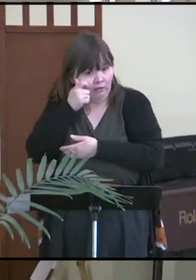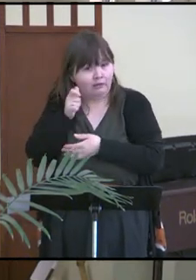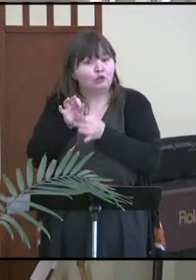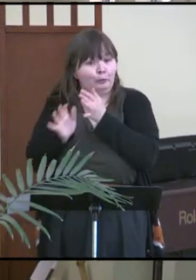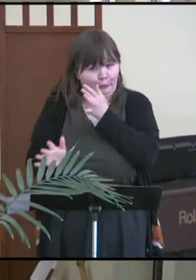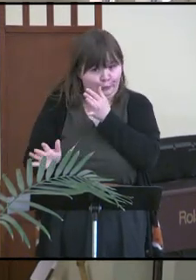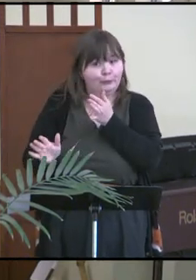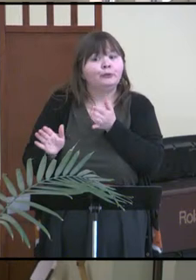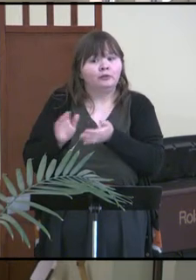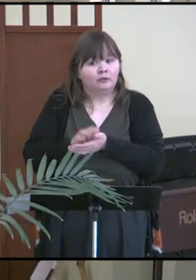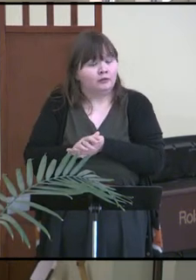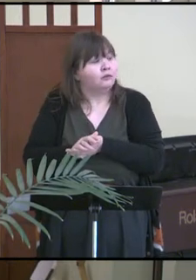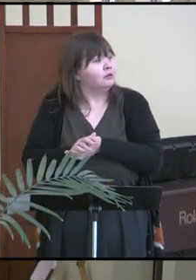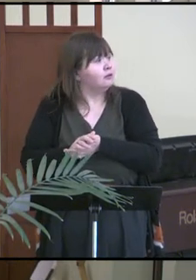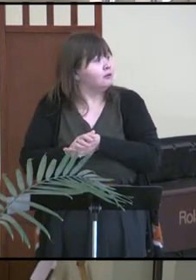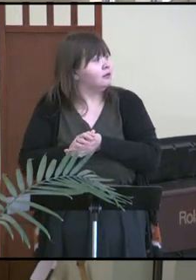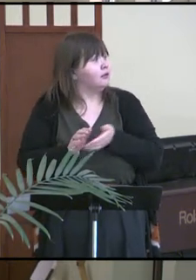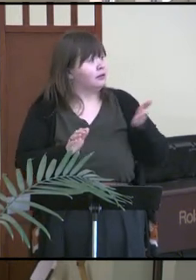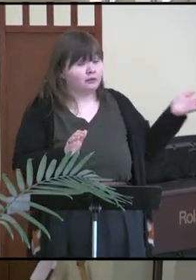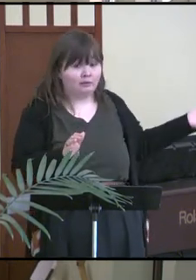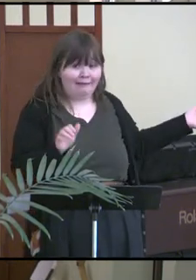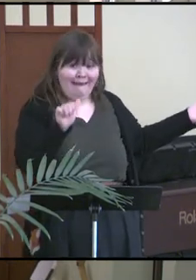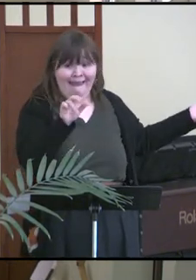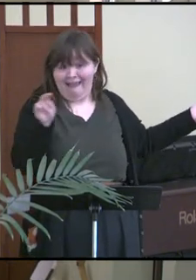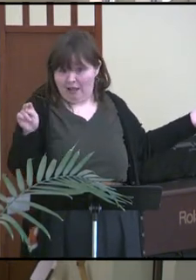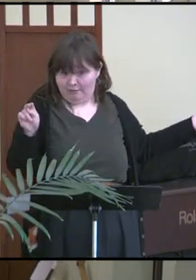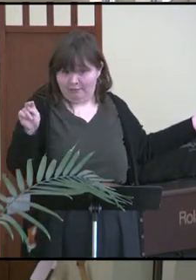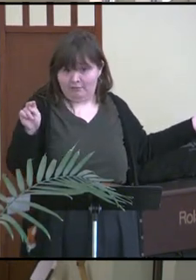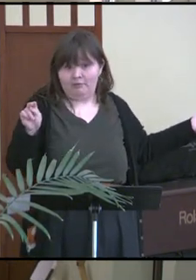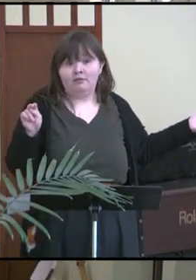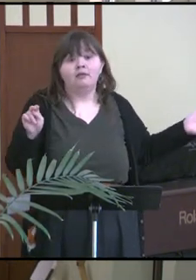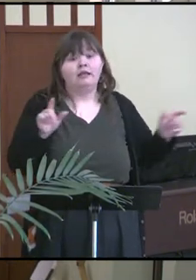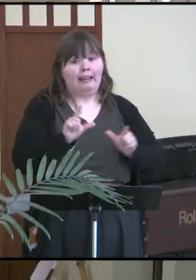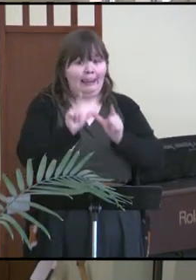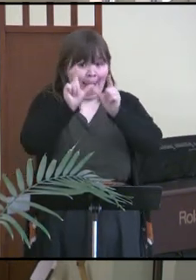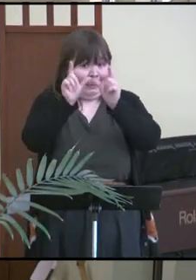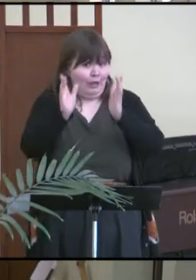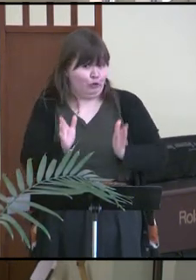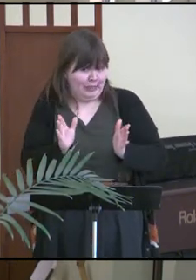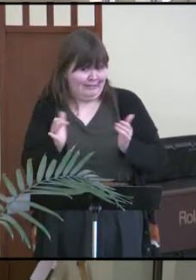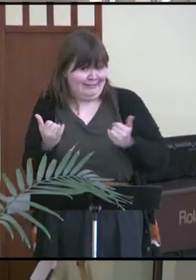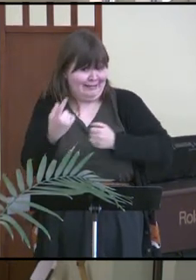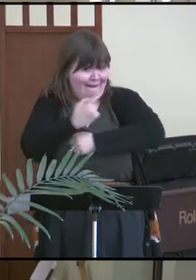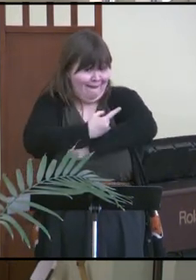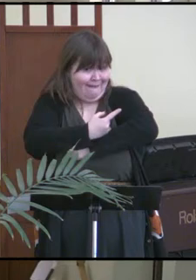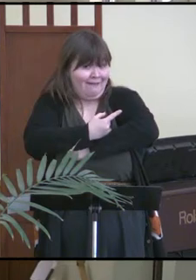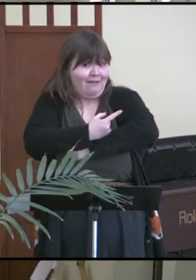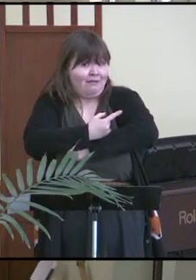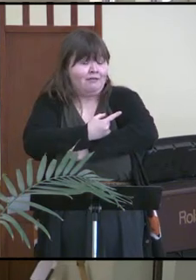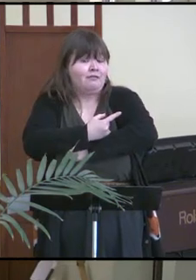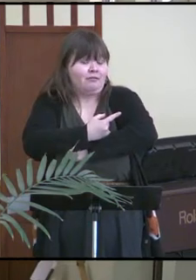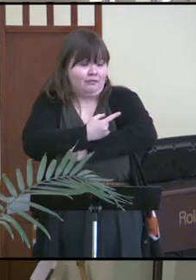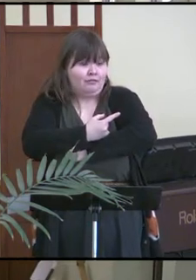who is our sign language interpreter. Anne is our liturgist today. She is our